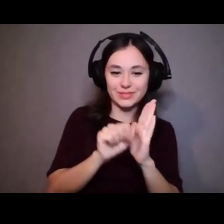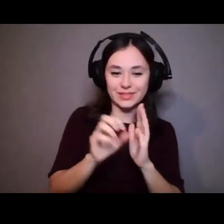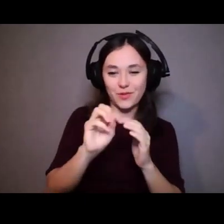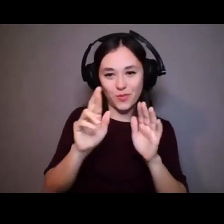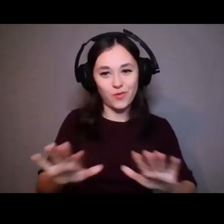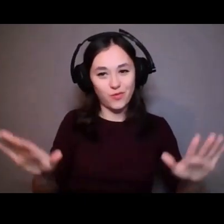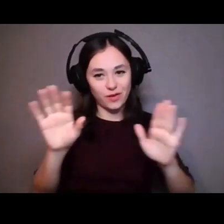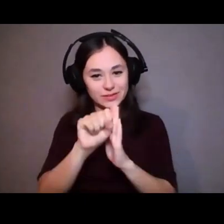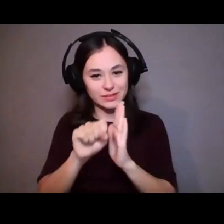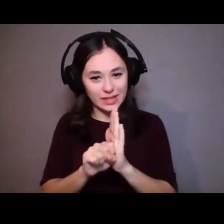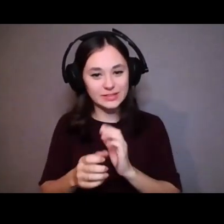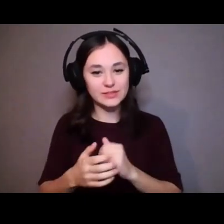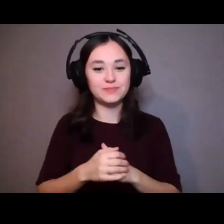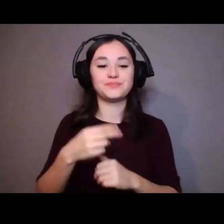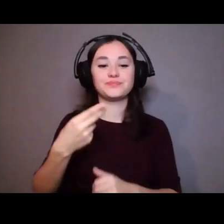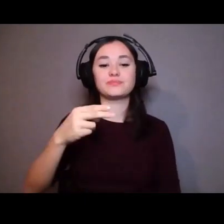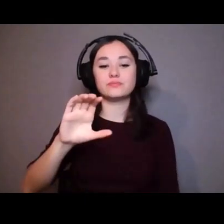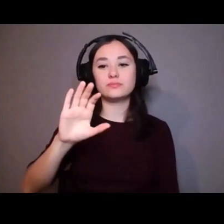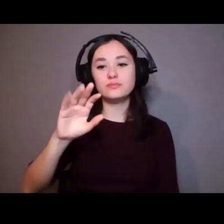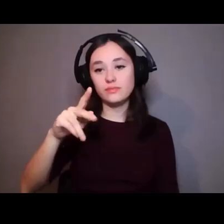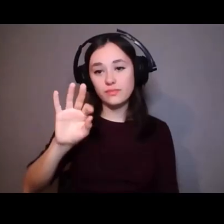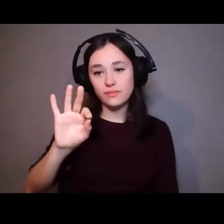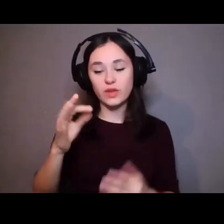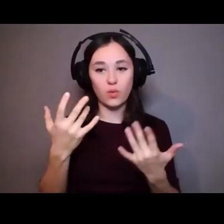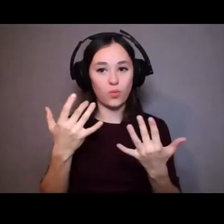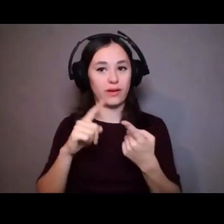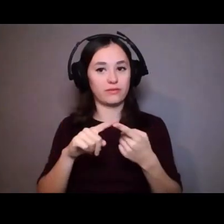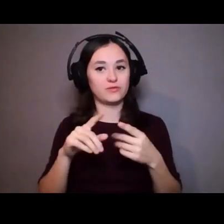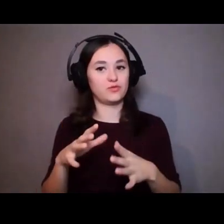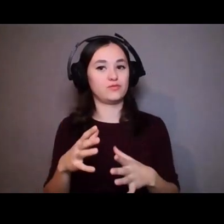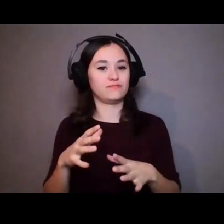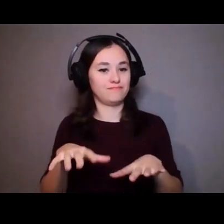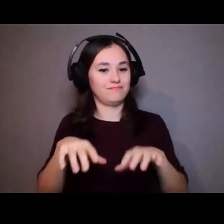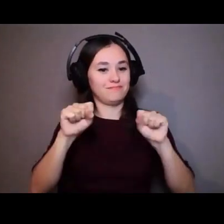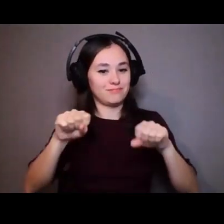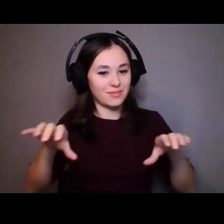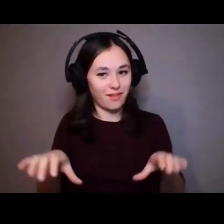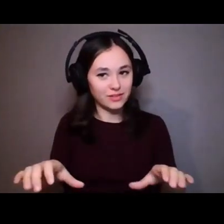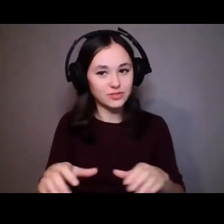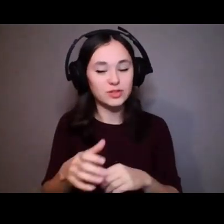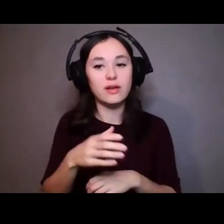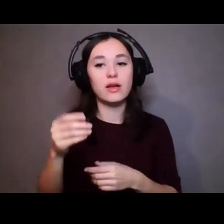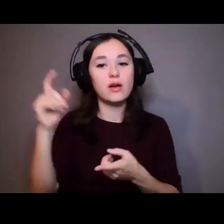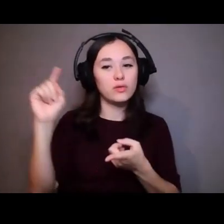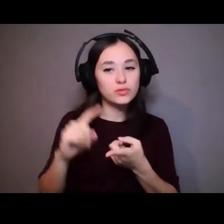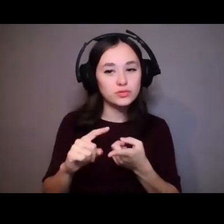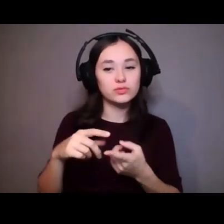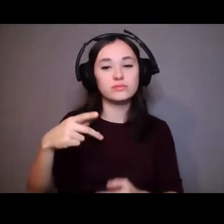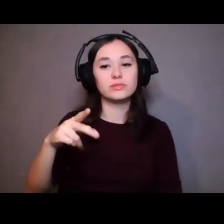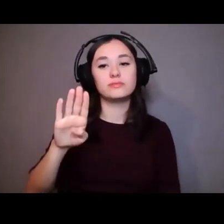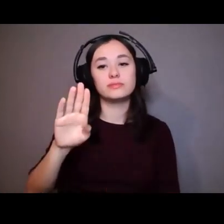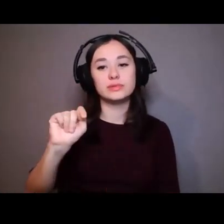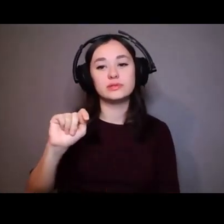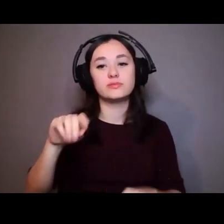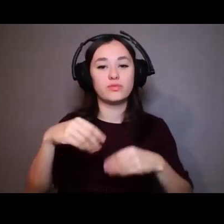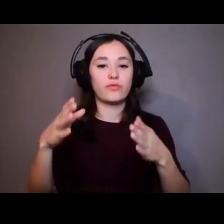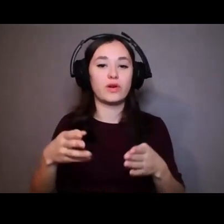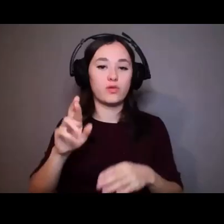and is already, as many of you might know, has taken steps to reduce PBT provider rate increases introduced